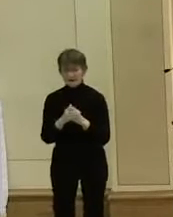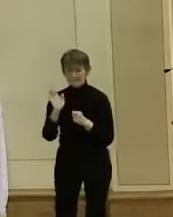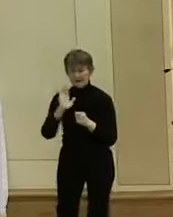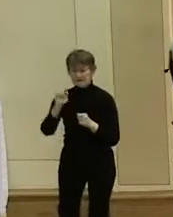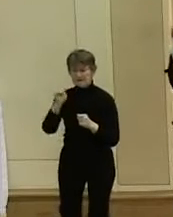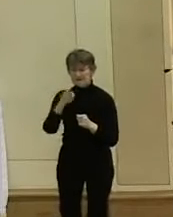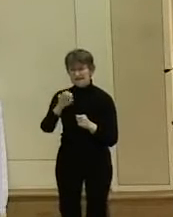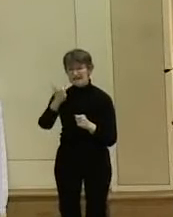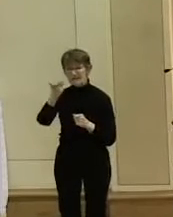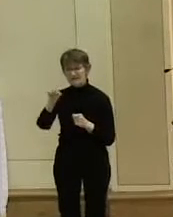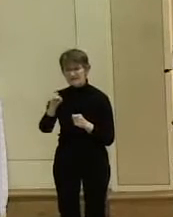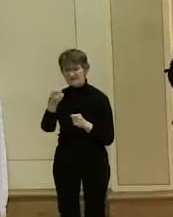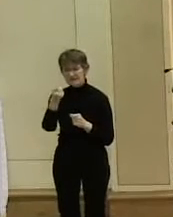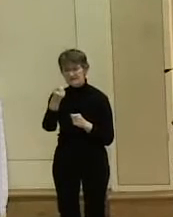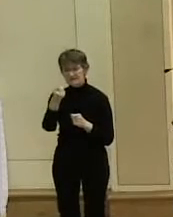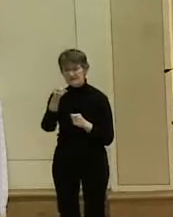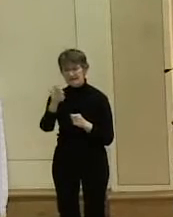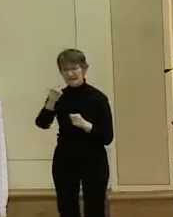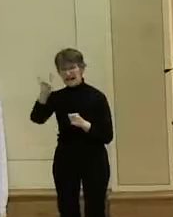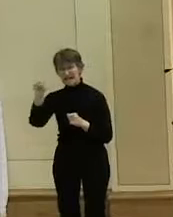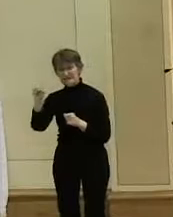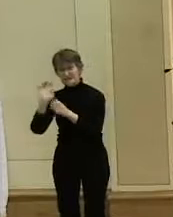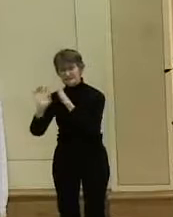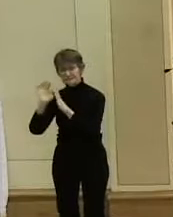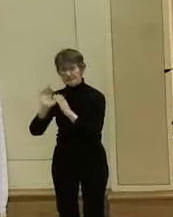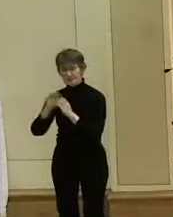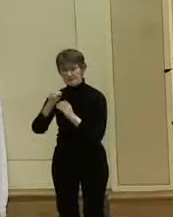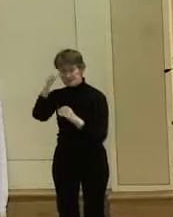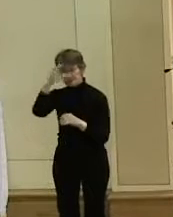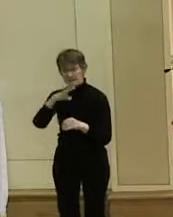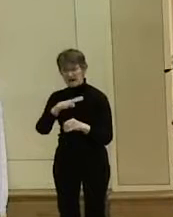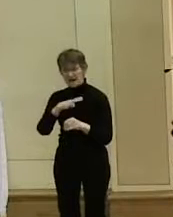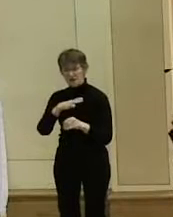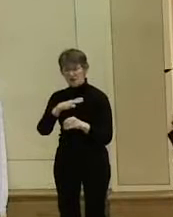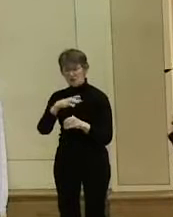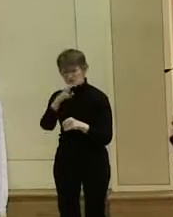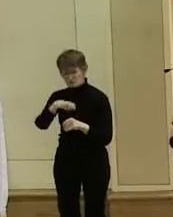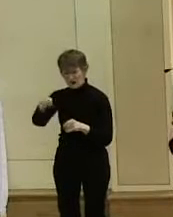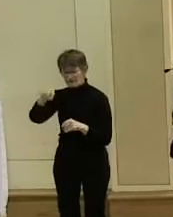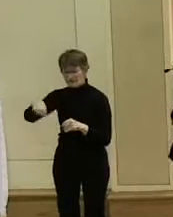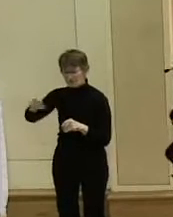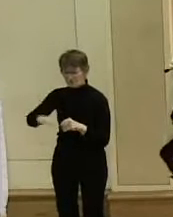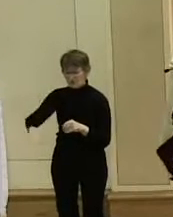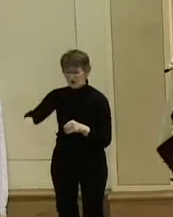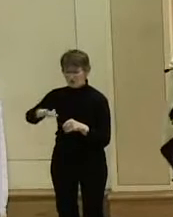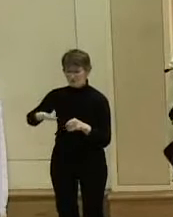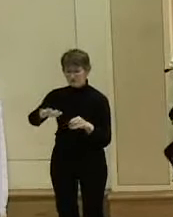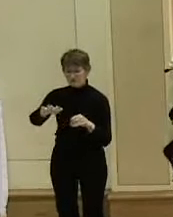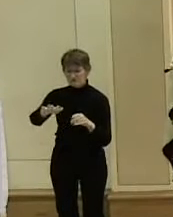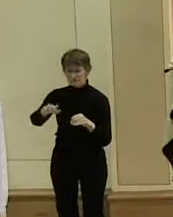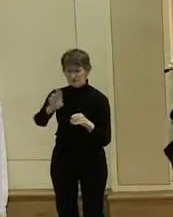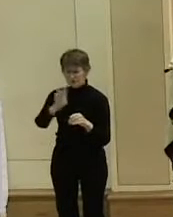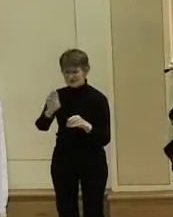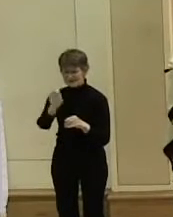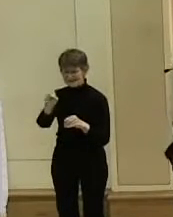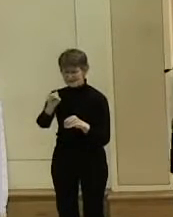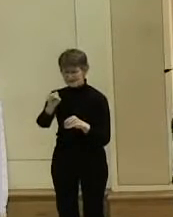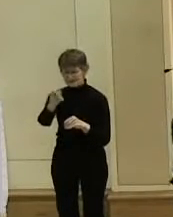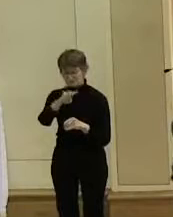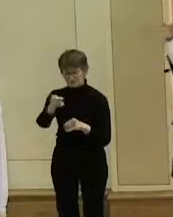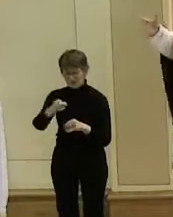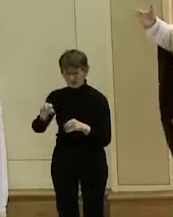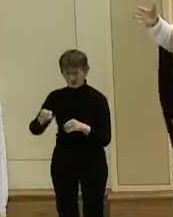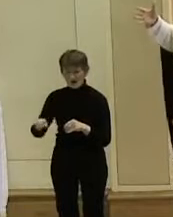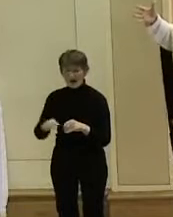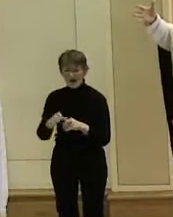there was a man going around the United States. His name was Harry Lorraine. And what he would do is that he